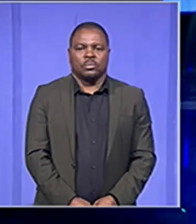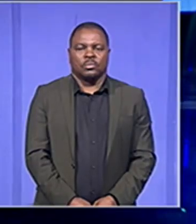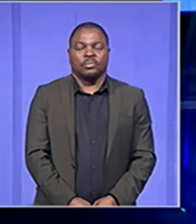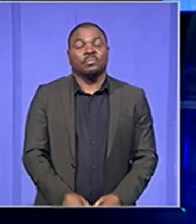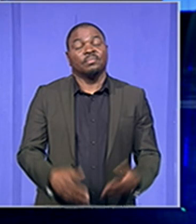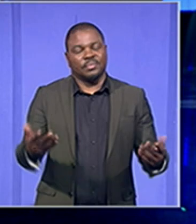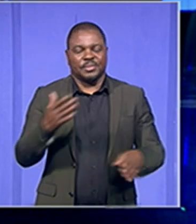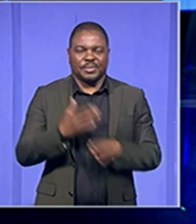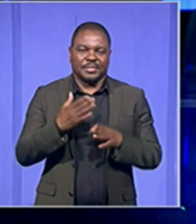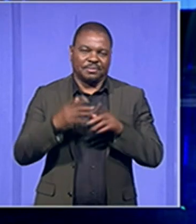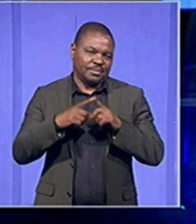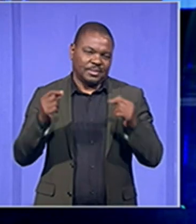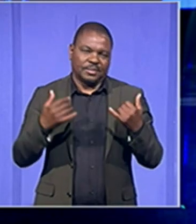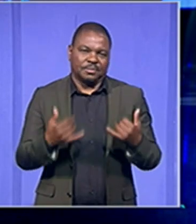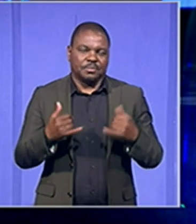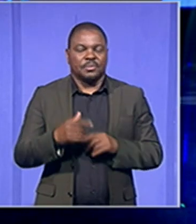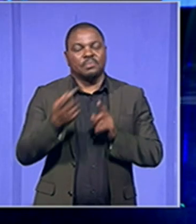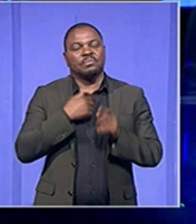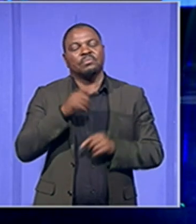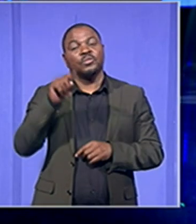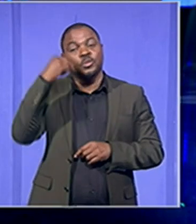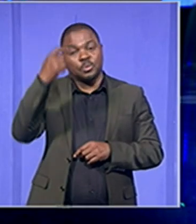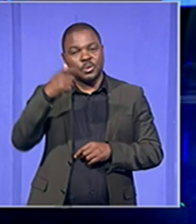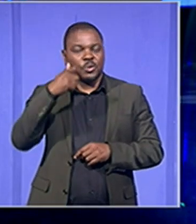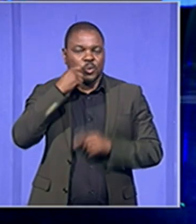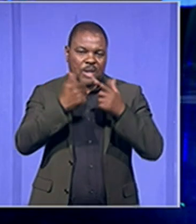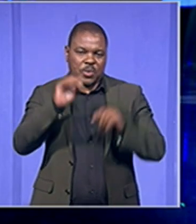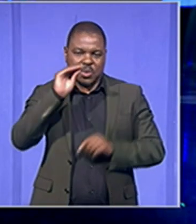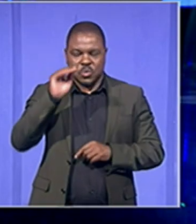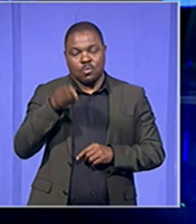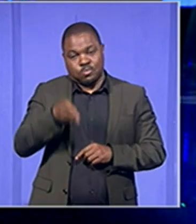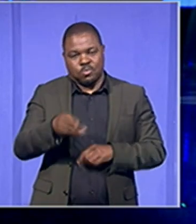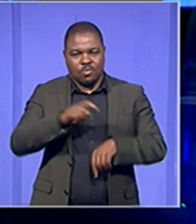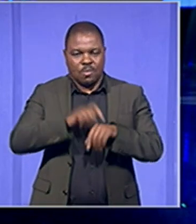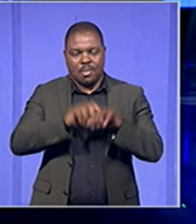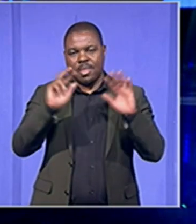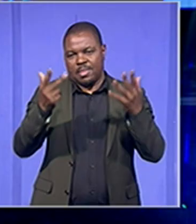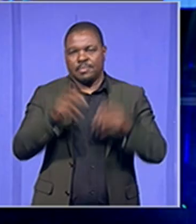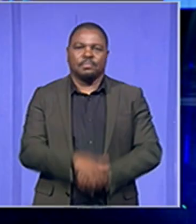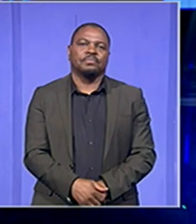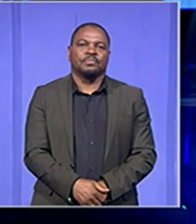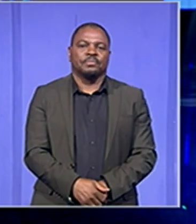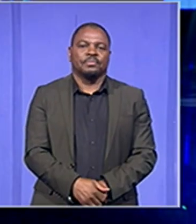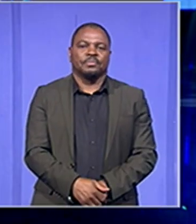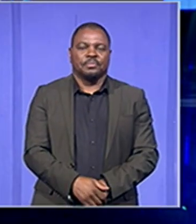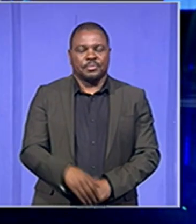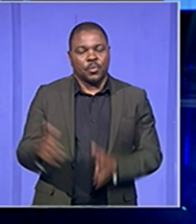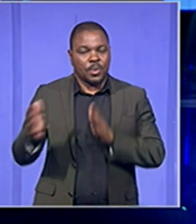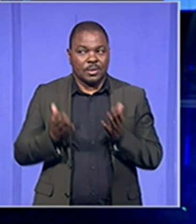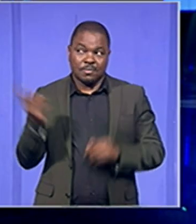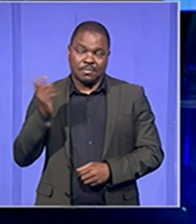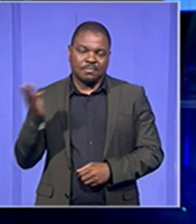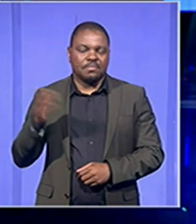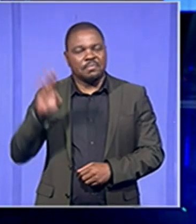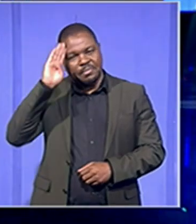Moirentse o lekane le phirimaneng ena kopana le moifu wa rona wa ditaba tsa Setswana hosane ka hora ya borobedi. Bolipi bja latela ke o taba.